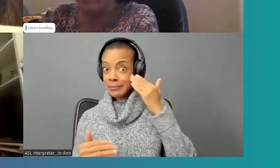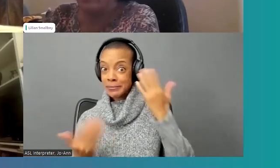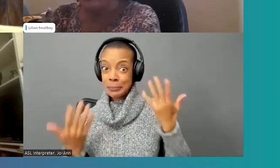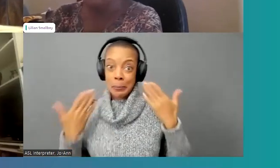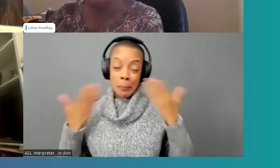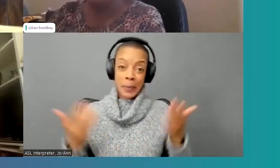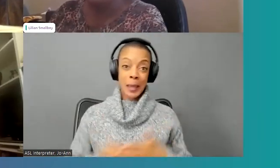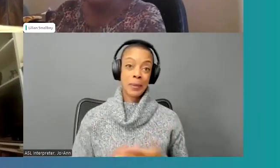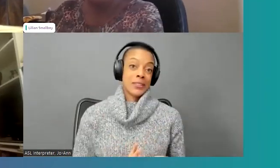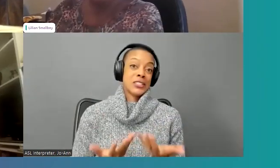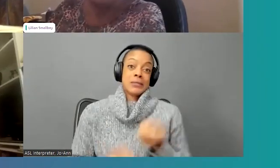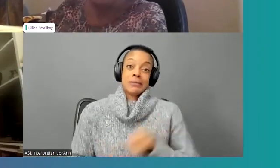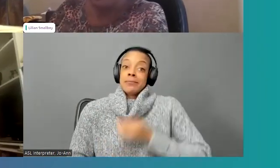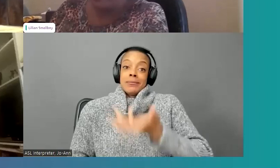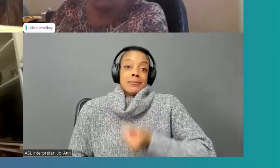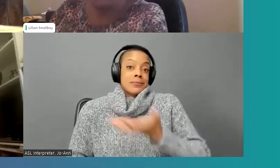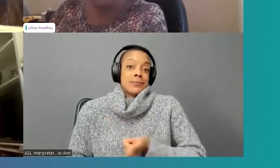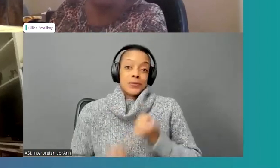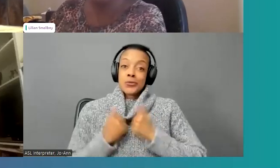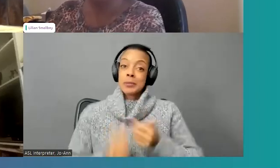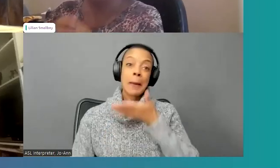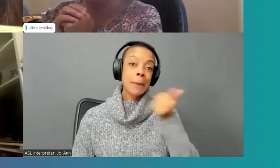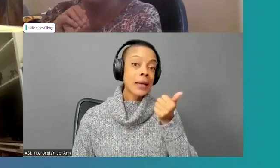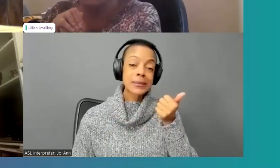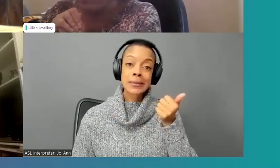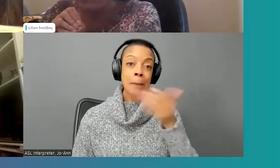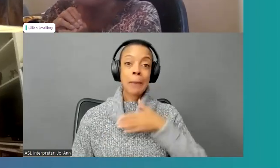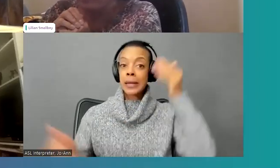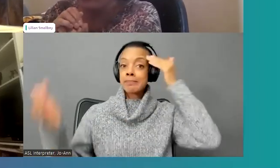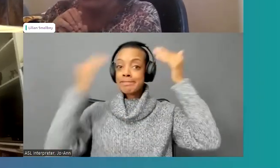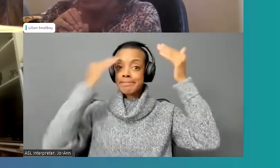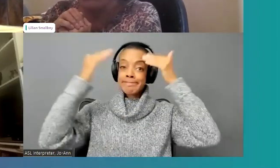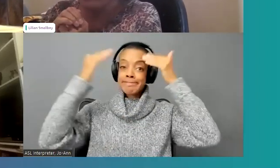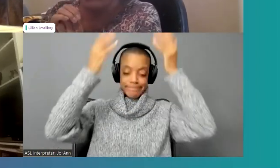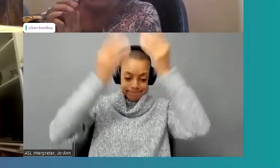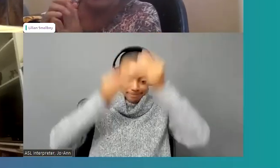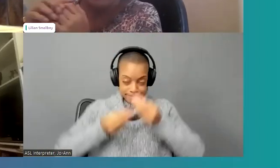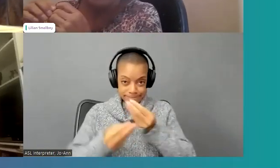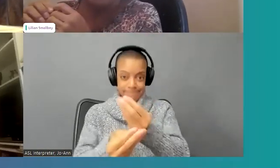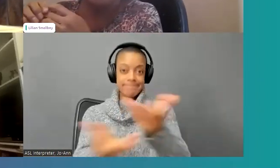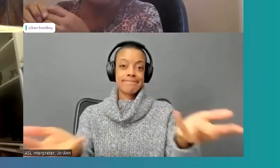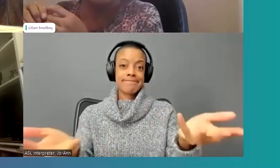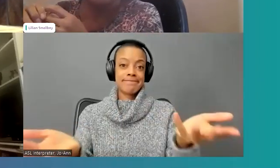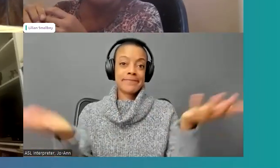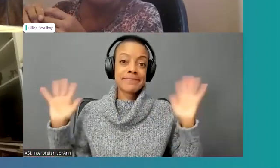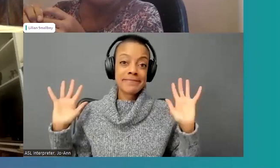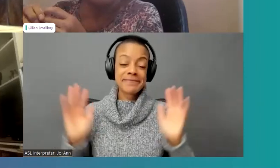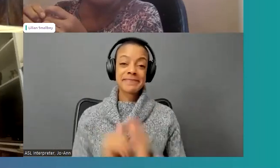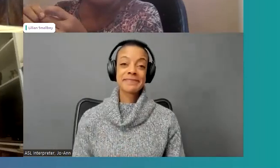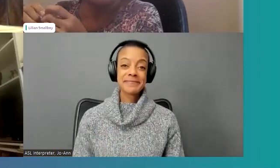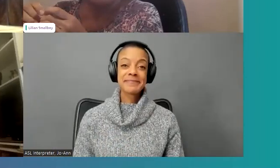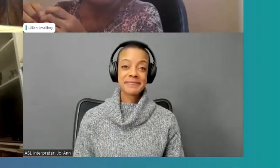share the best of my ability, what I know, what I've learned from others. And, you know, and I think about those things